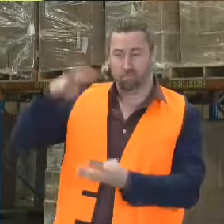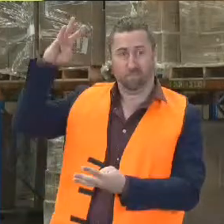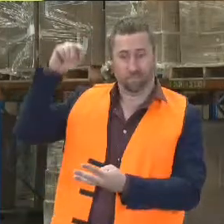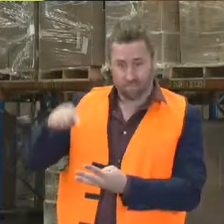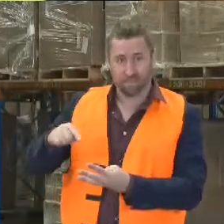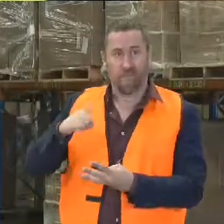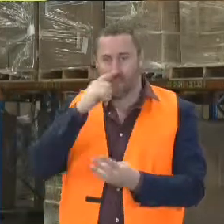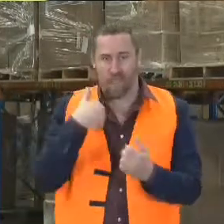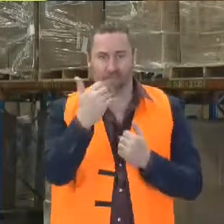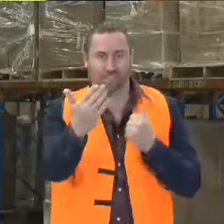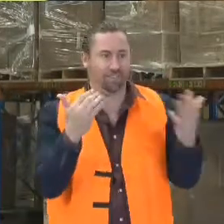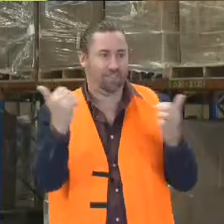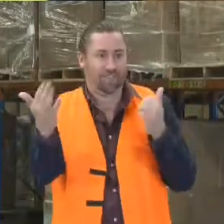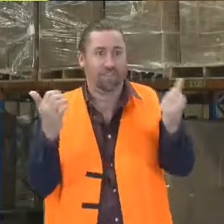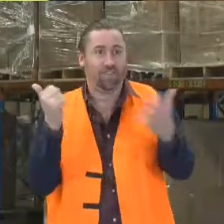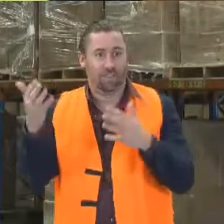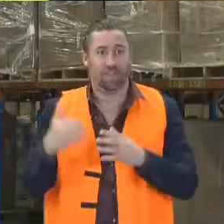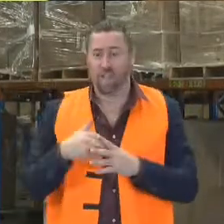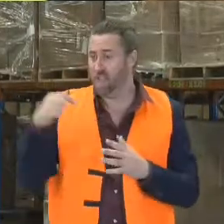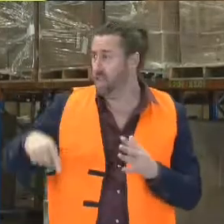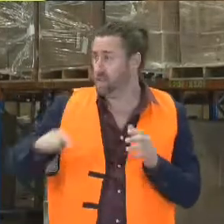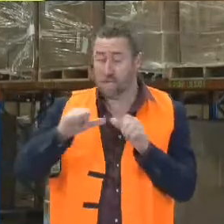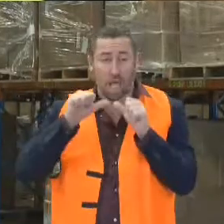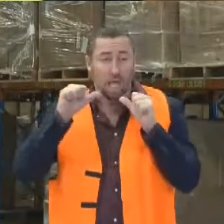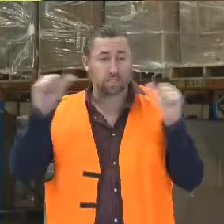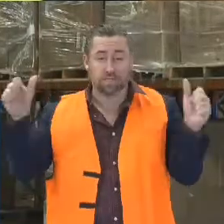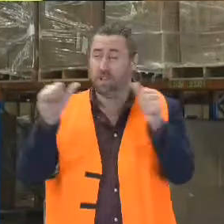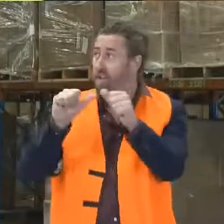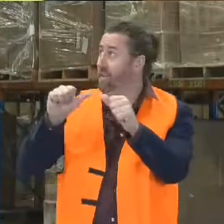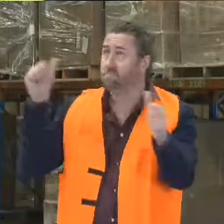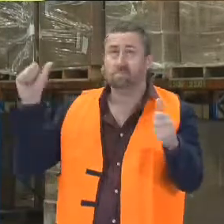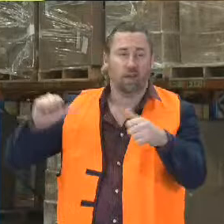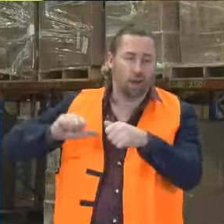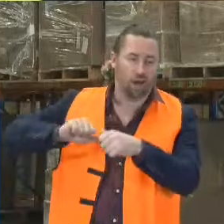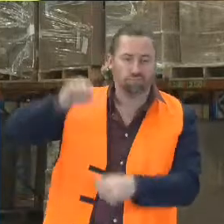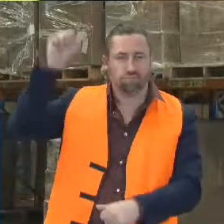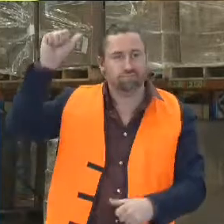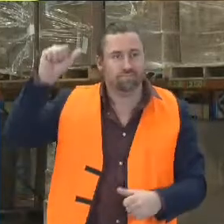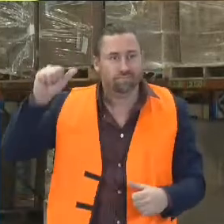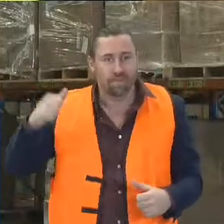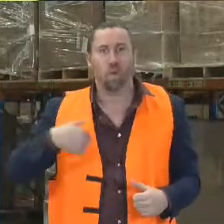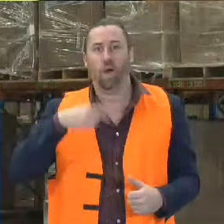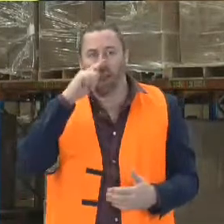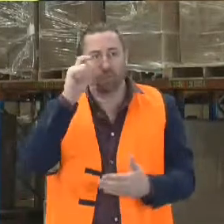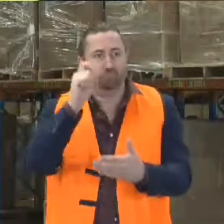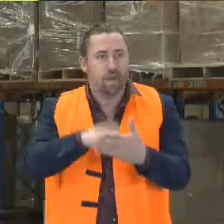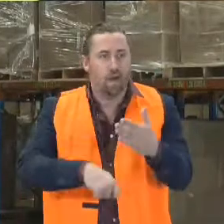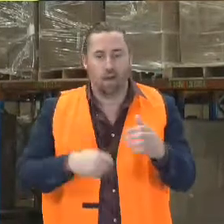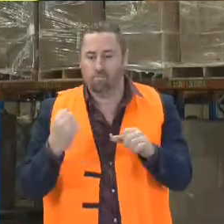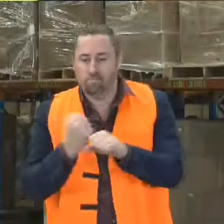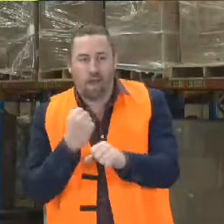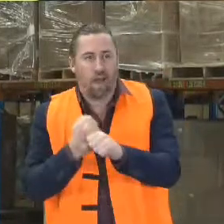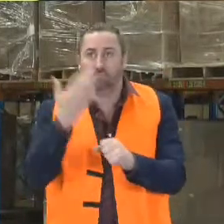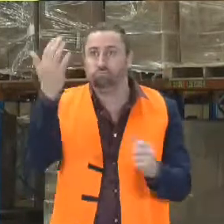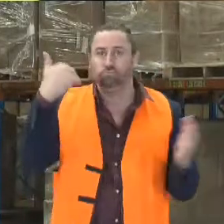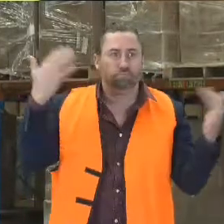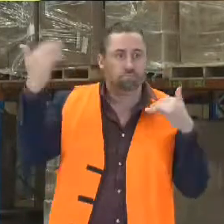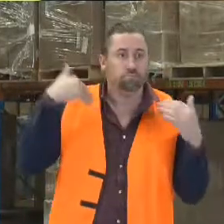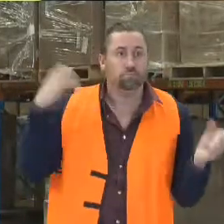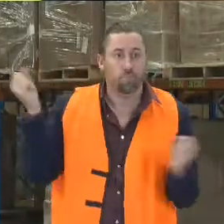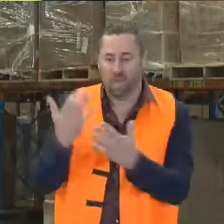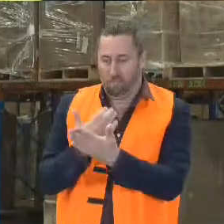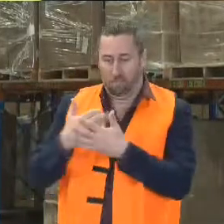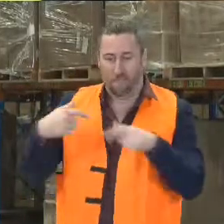need. This new giant storage site will allow us to buy in bulk, will allow us to more